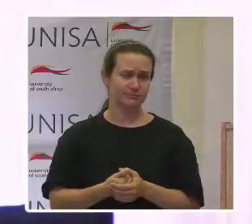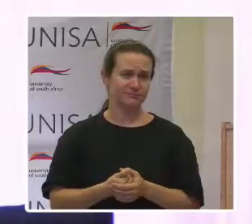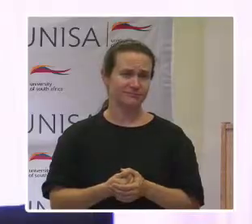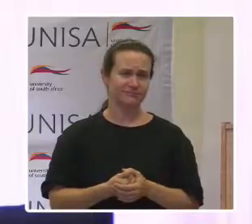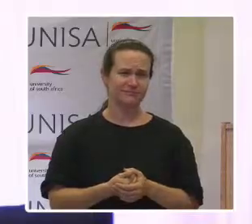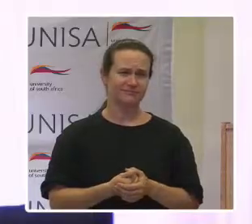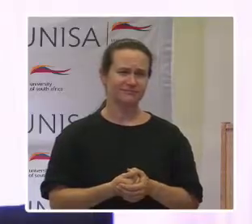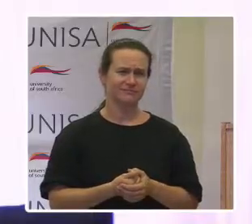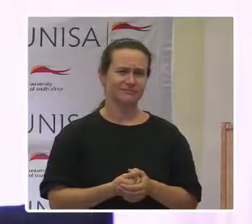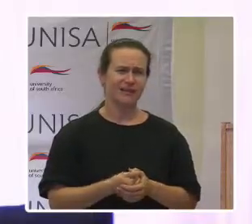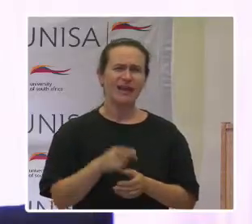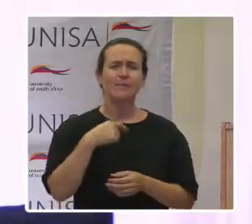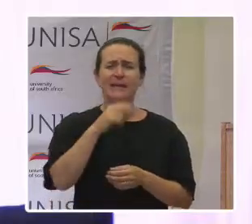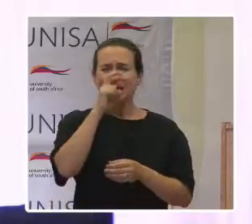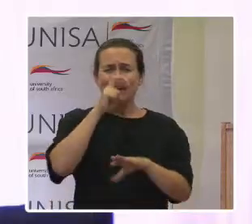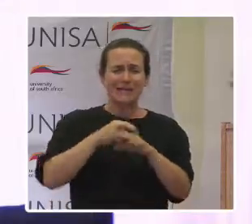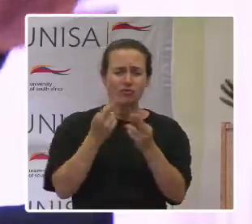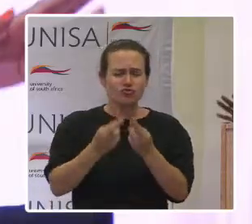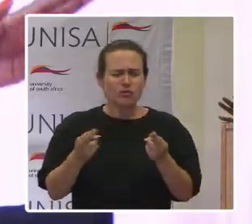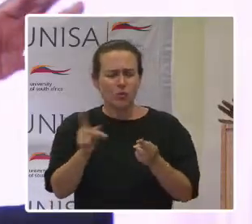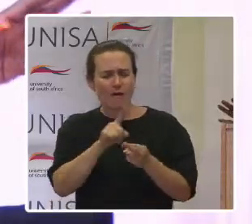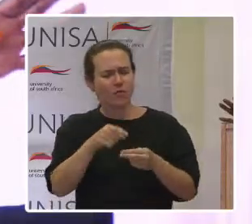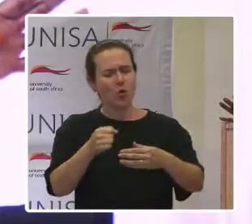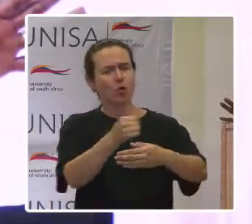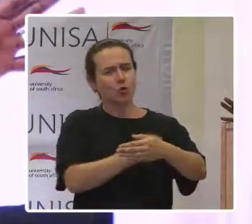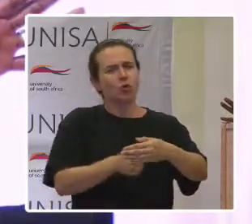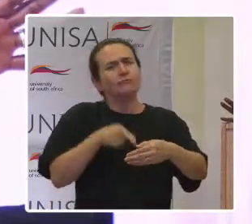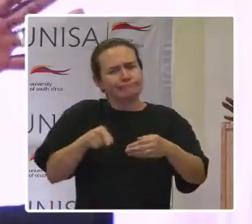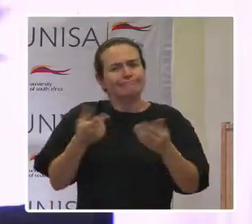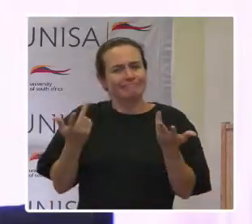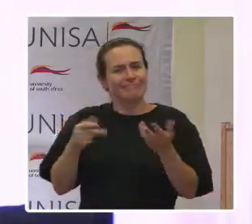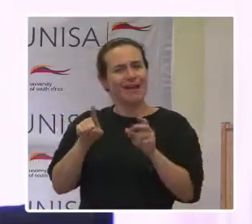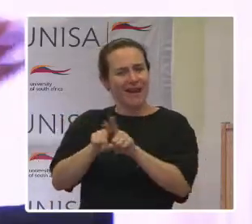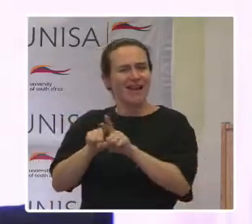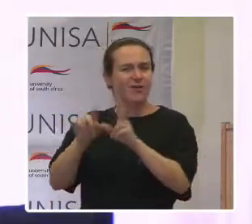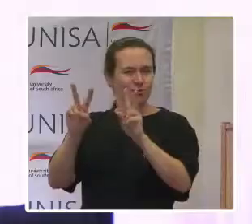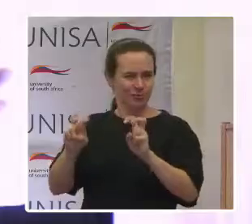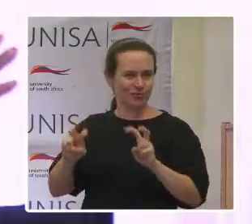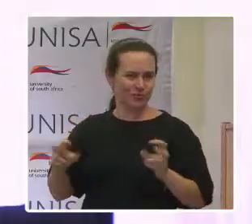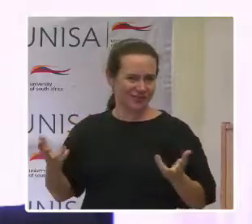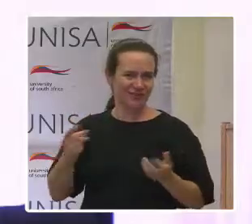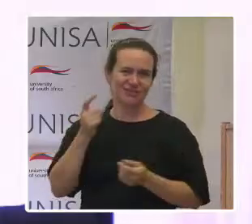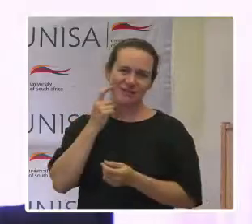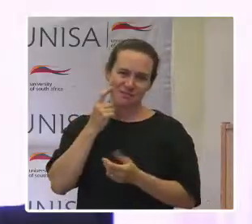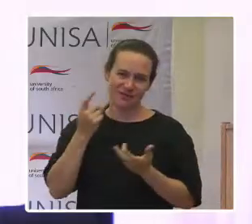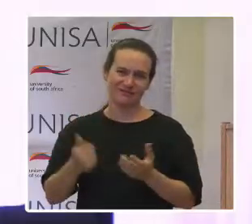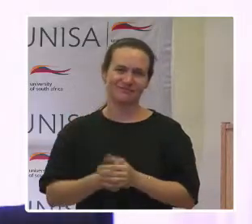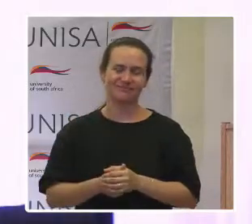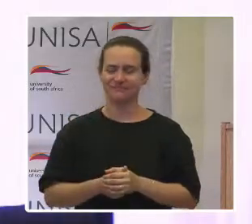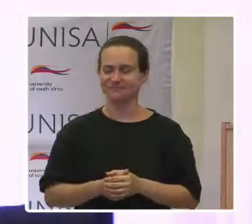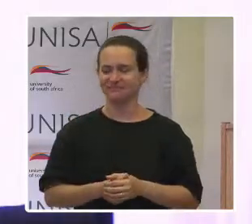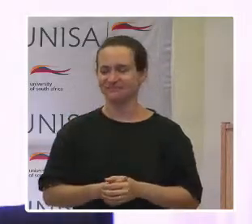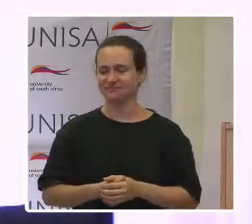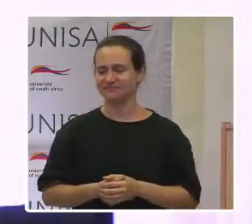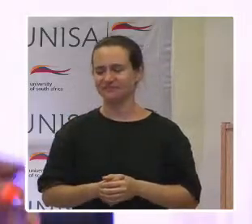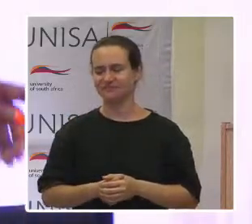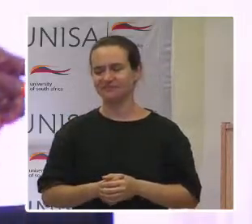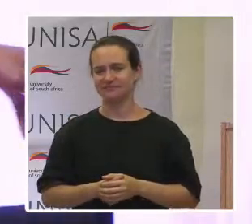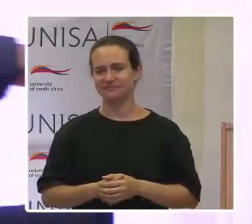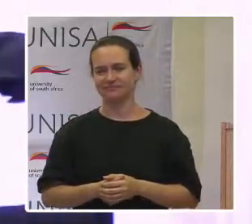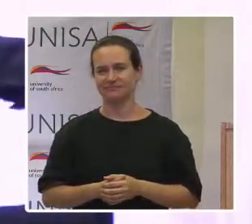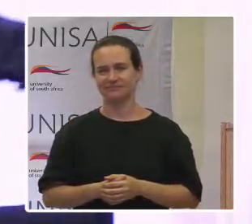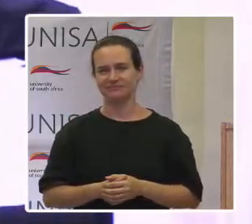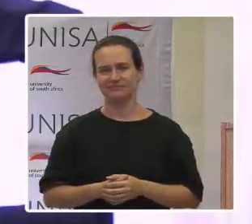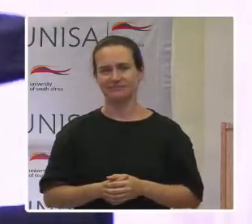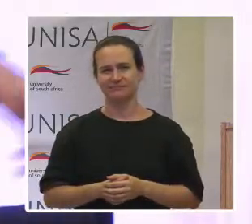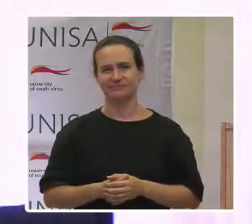what resources will I need? That's research. Simple as that. So I hope I'll